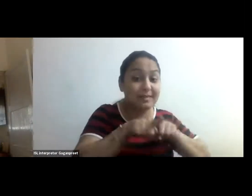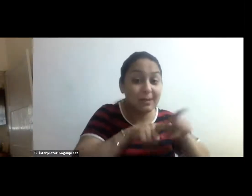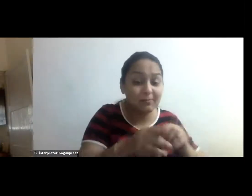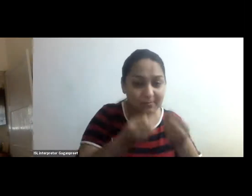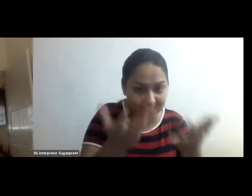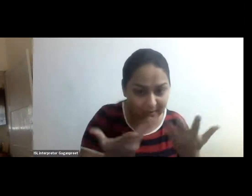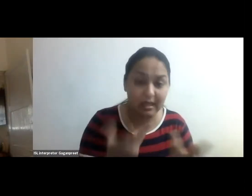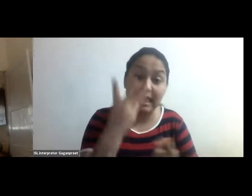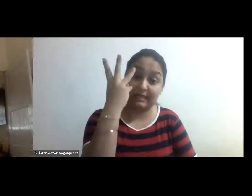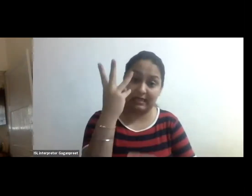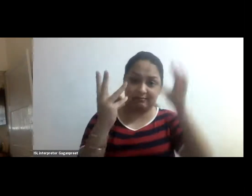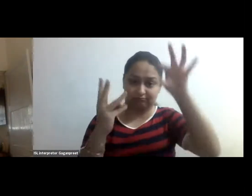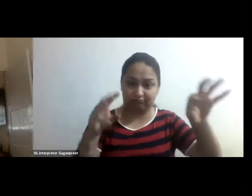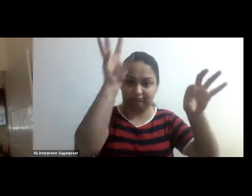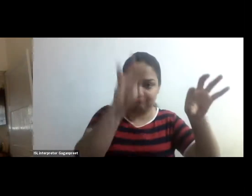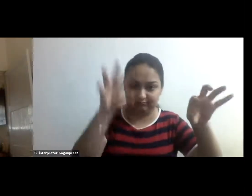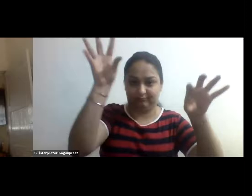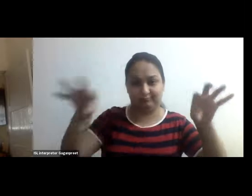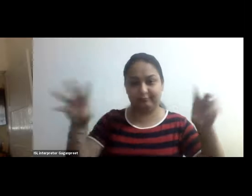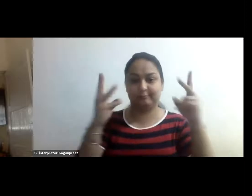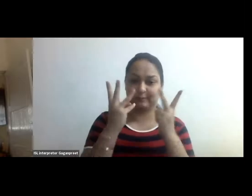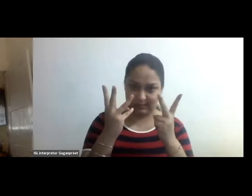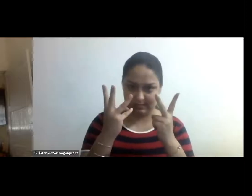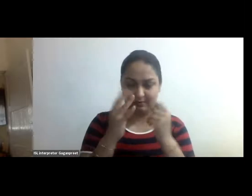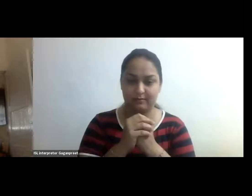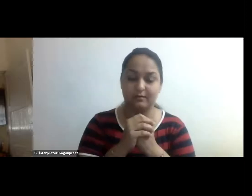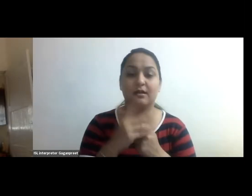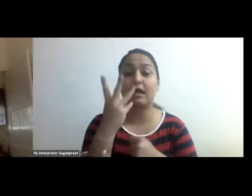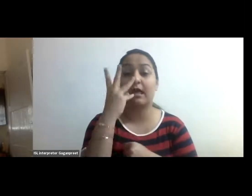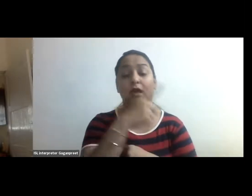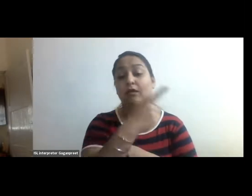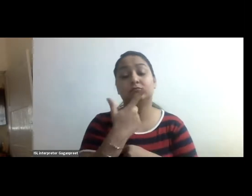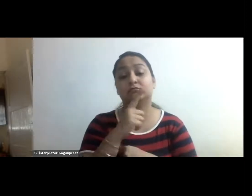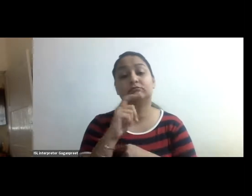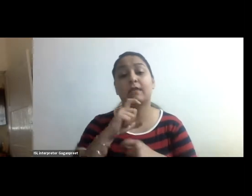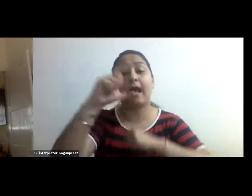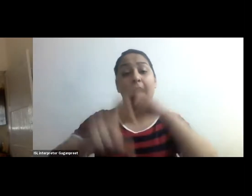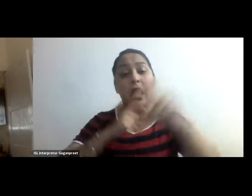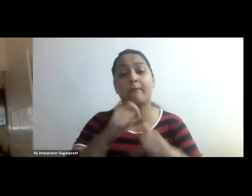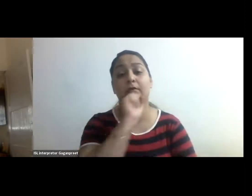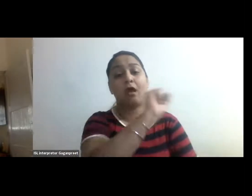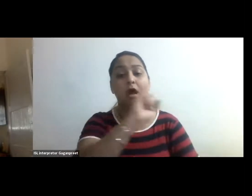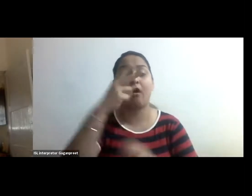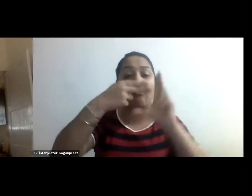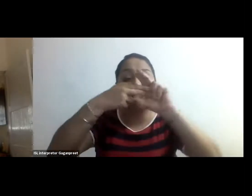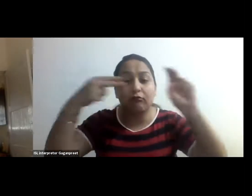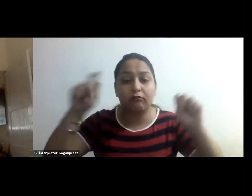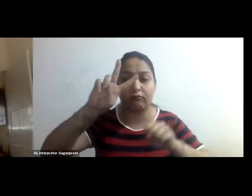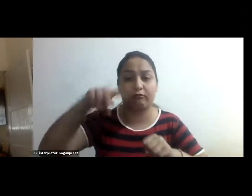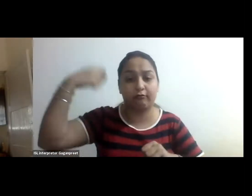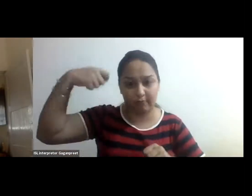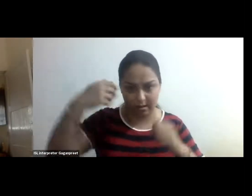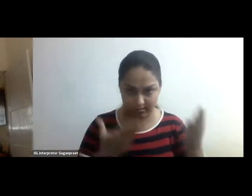three portions, and it also has an accompanying film. The exhibition has an accompanying film that's still in the works. But